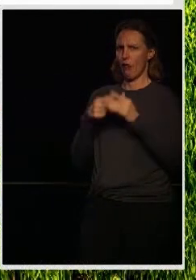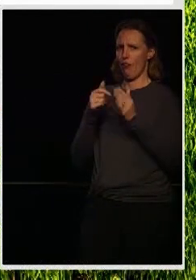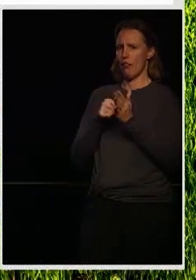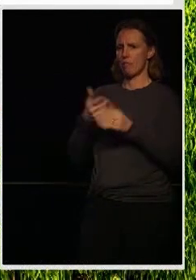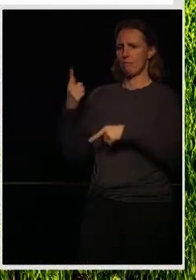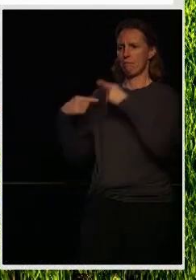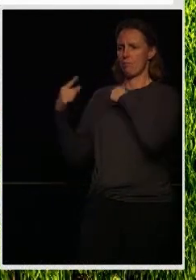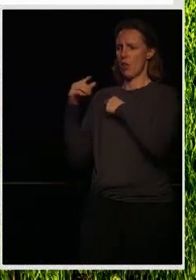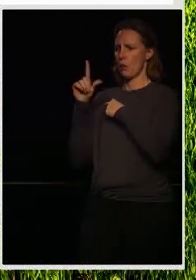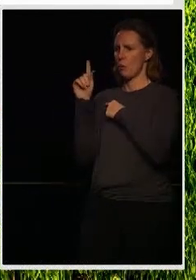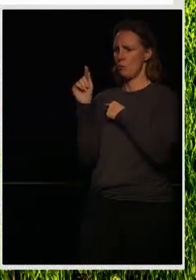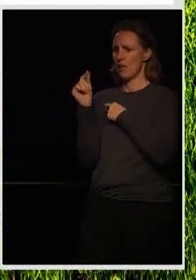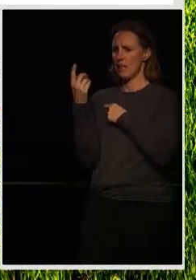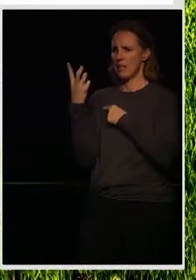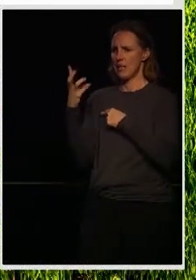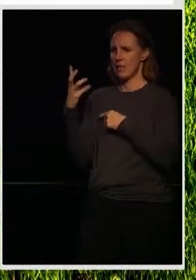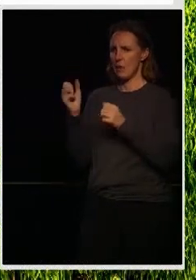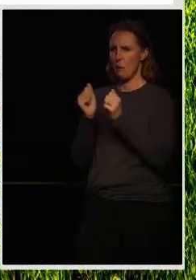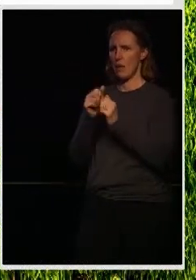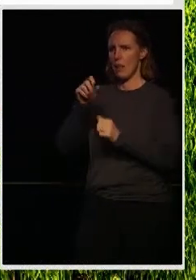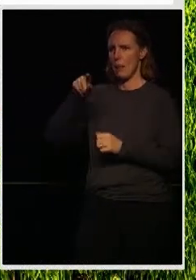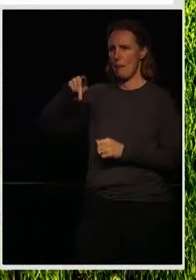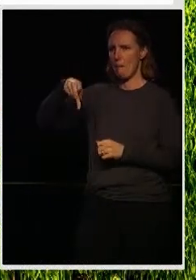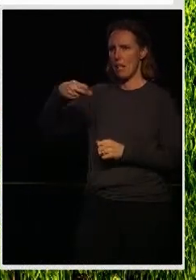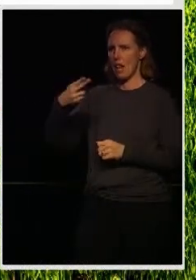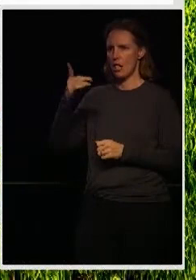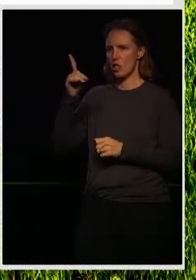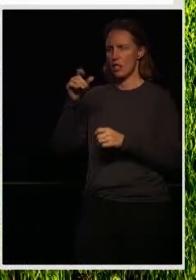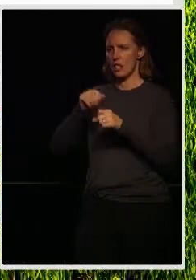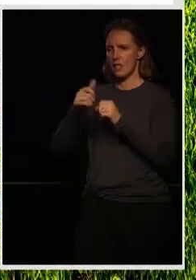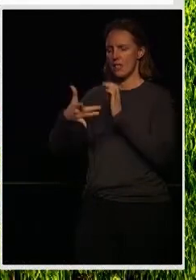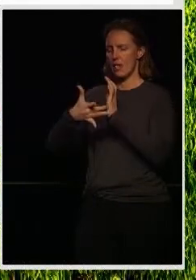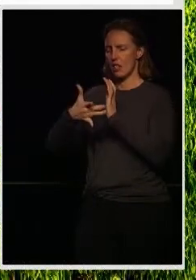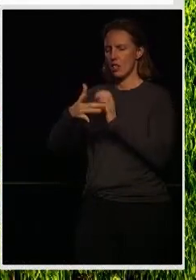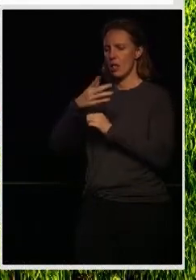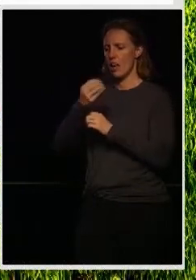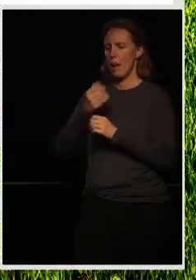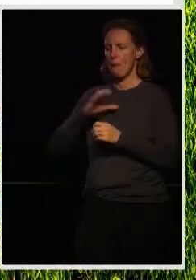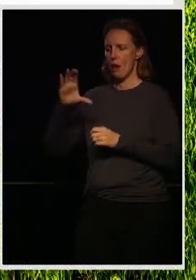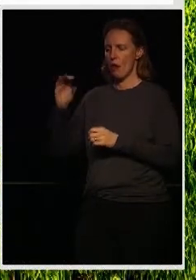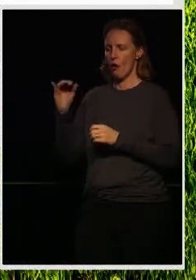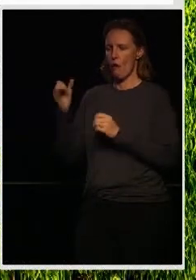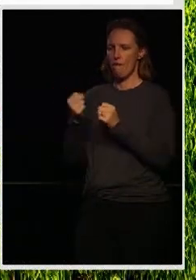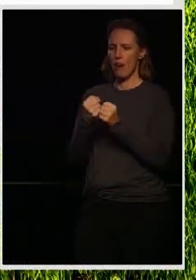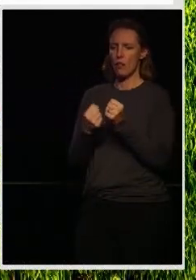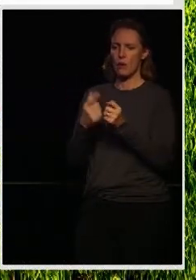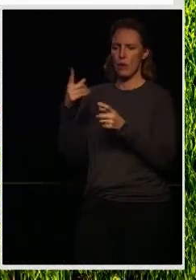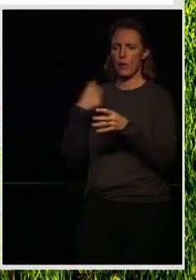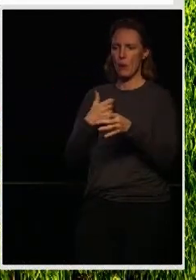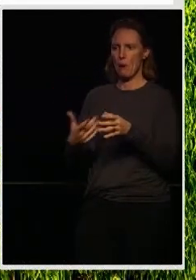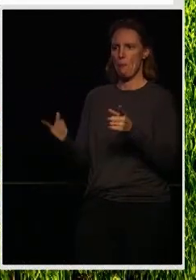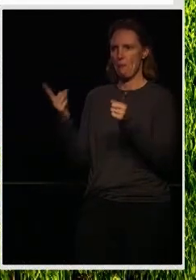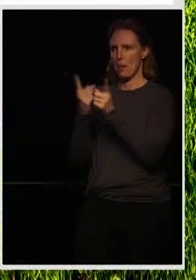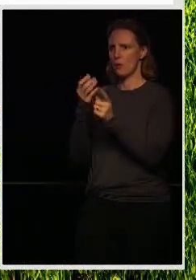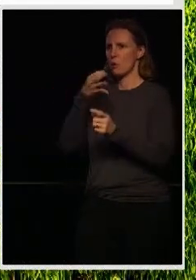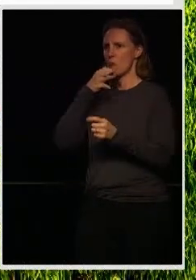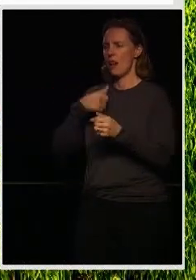2016 with a PhD in biology, and my co-founder, Barath, who you'll meet soon, has a master's in precision